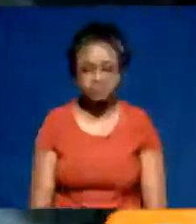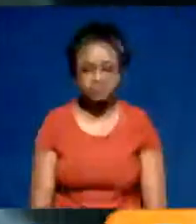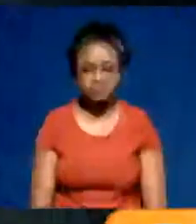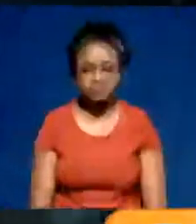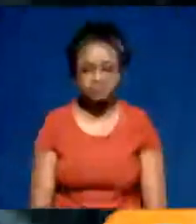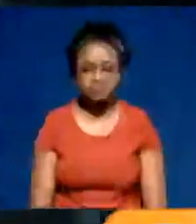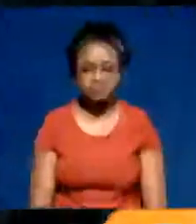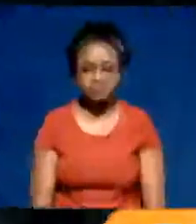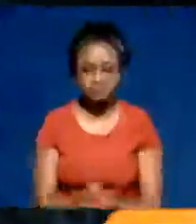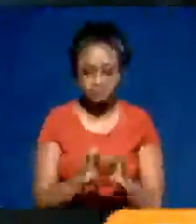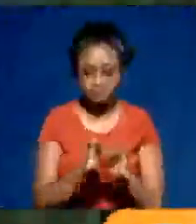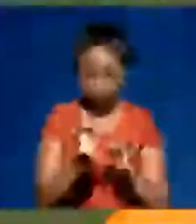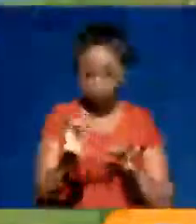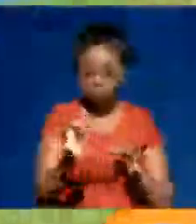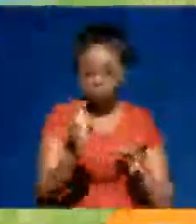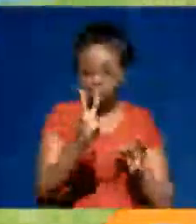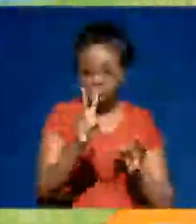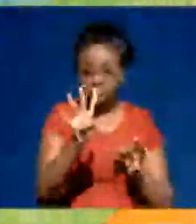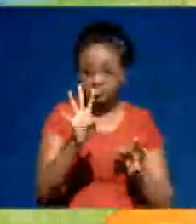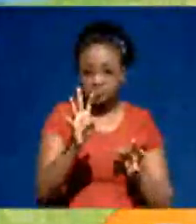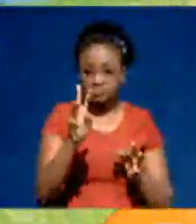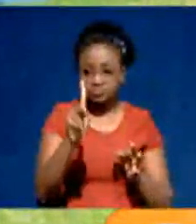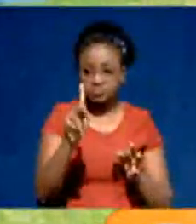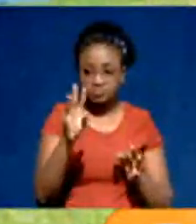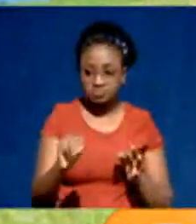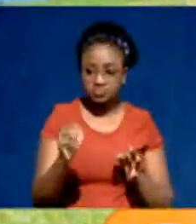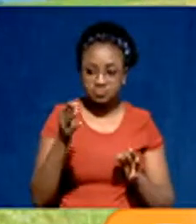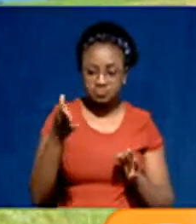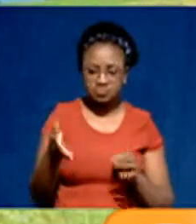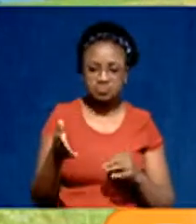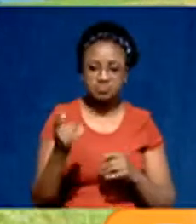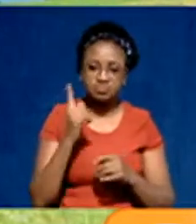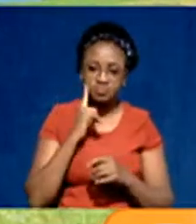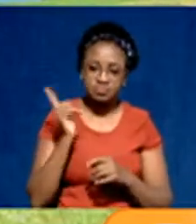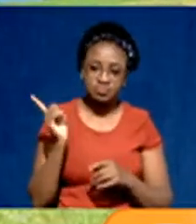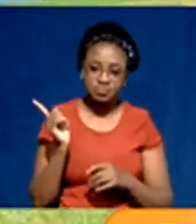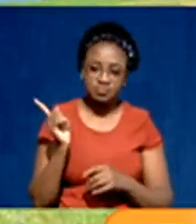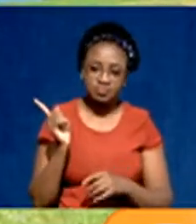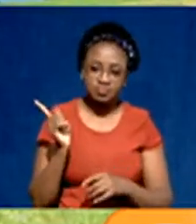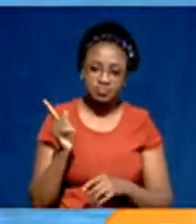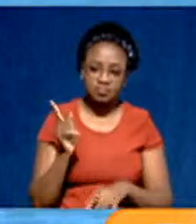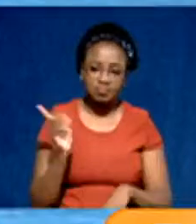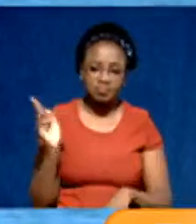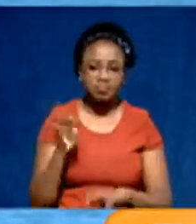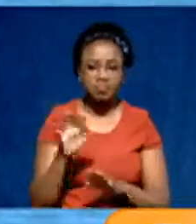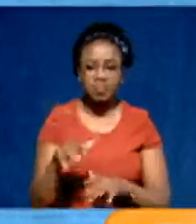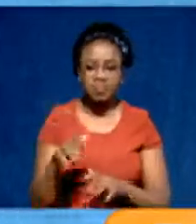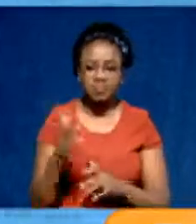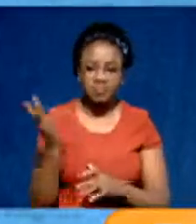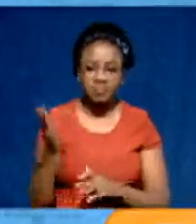24 kilometers from the county's largest town, Bondo, sits Bolena Fish Farm.